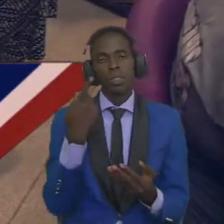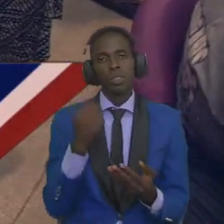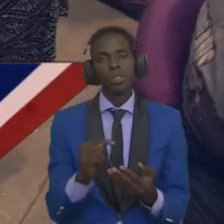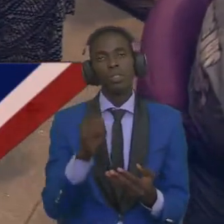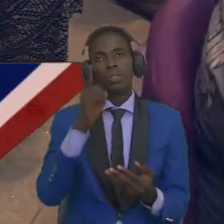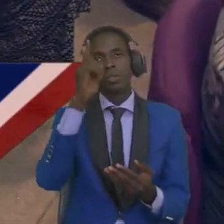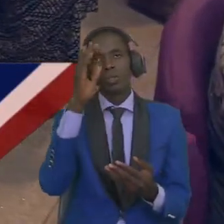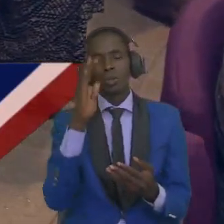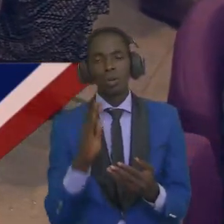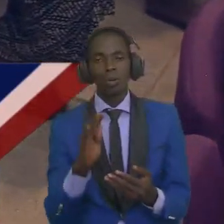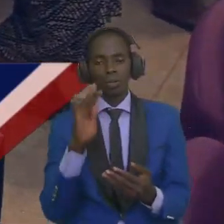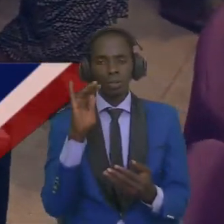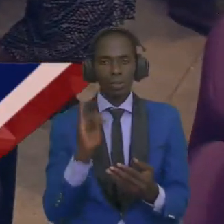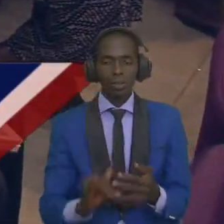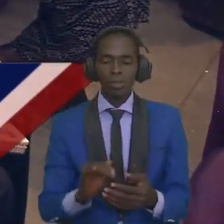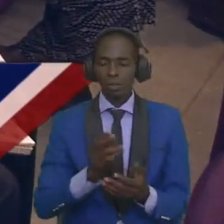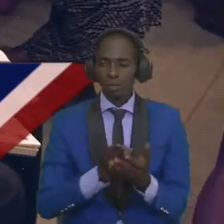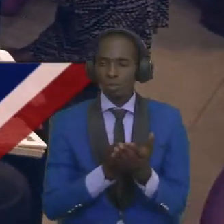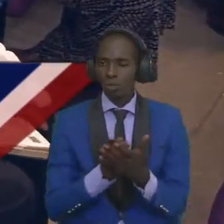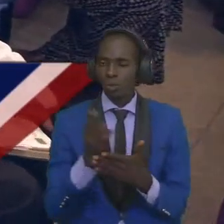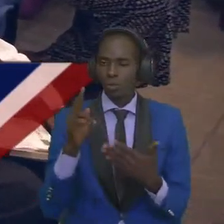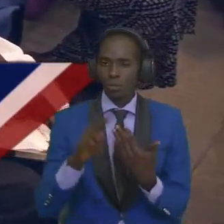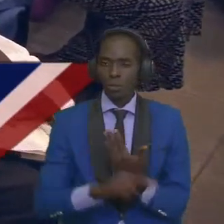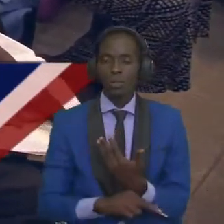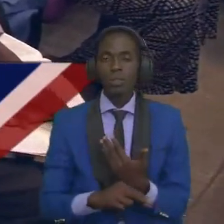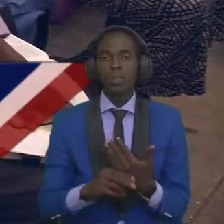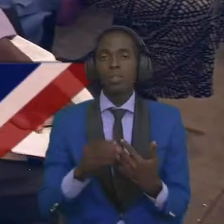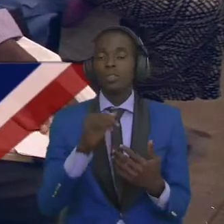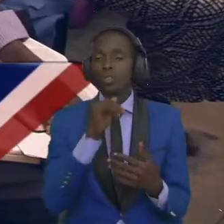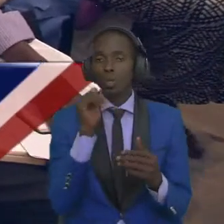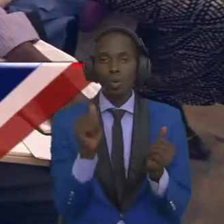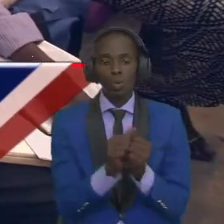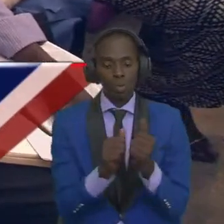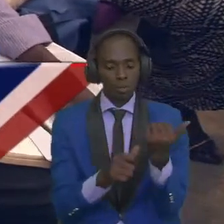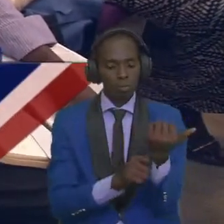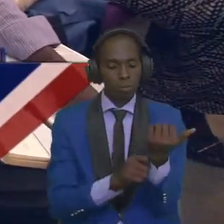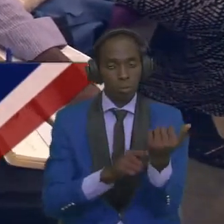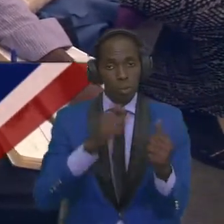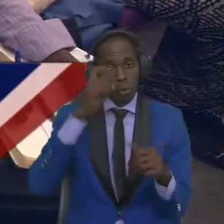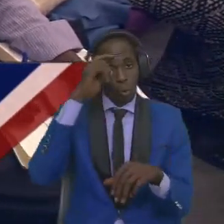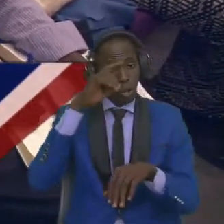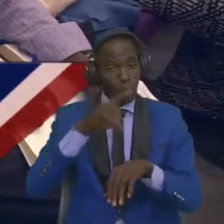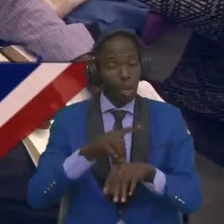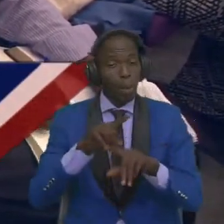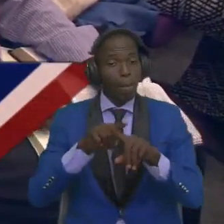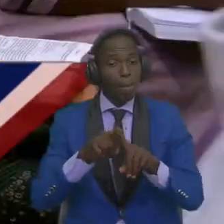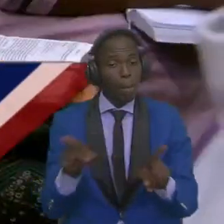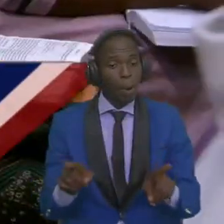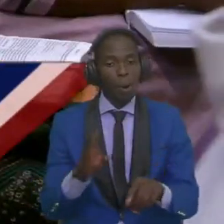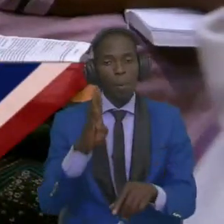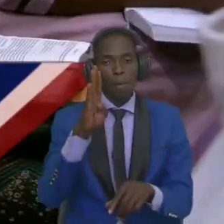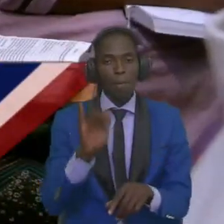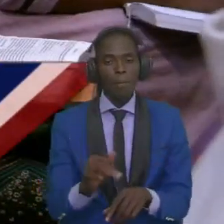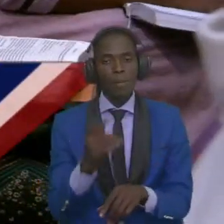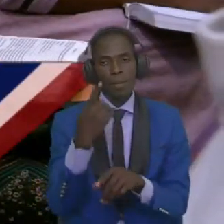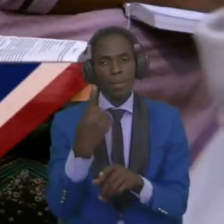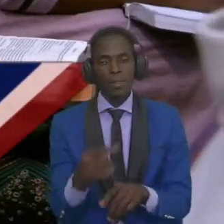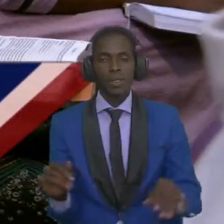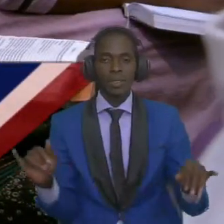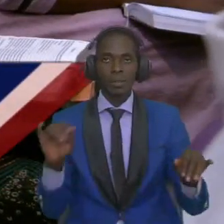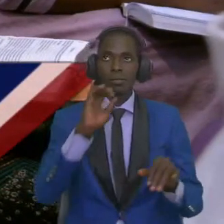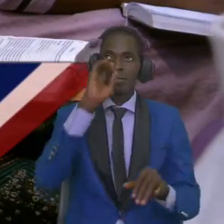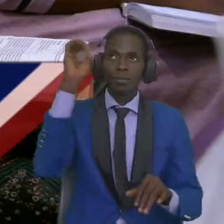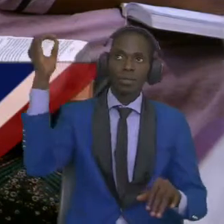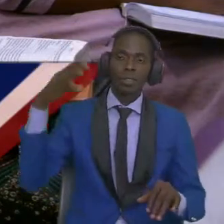godly sincerity, not with fleshly wisdom, but by the grace